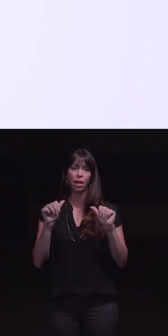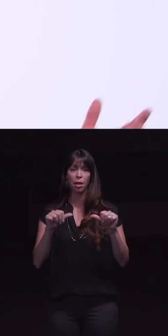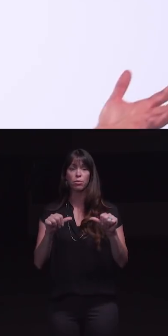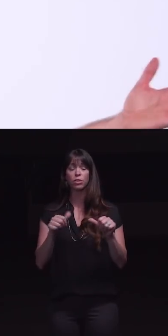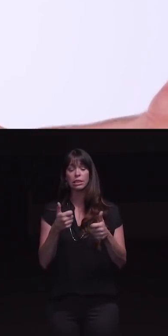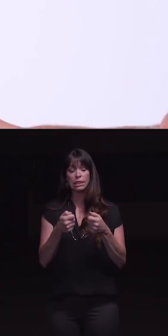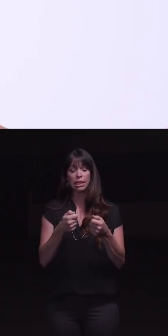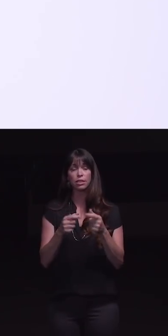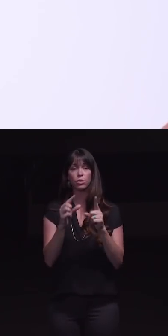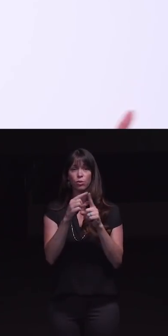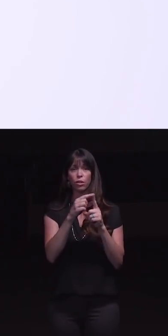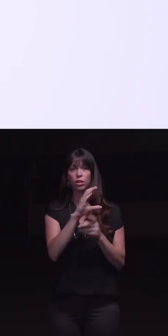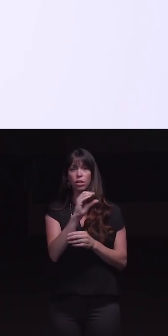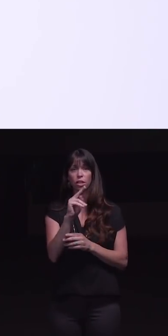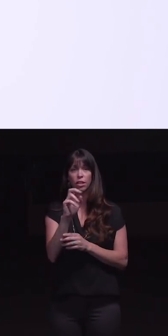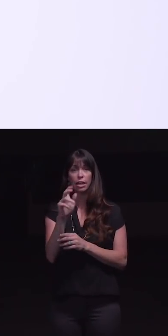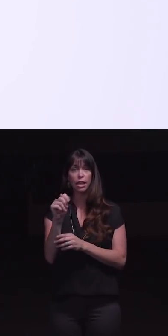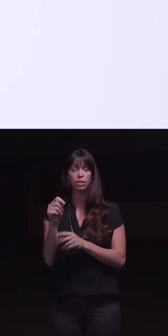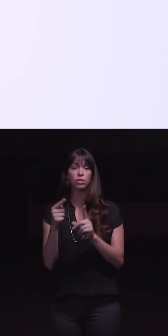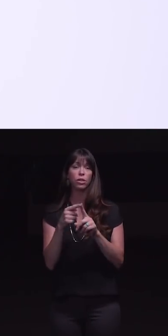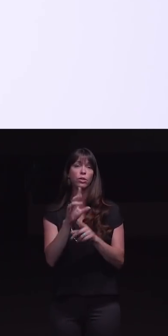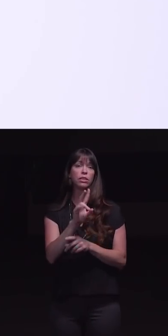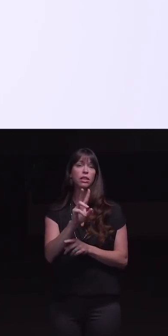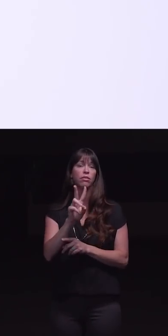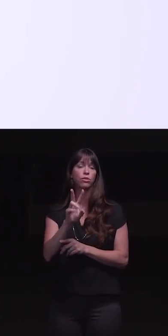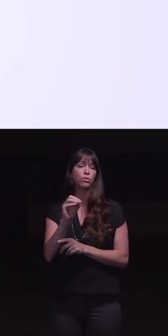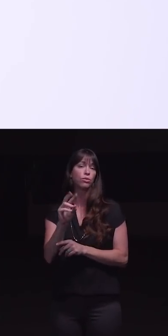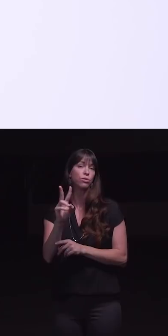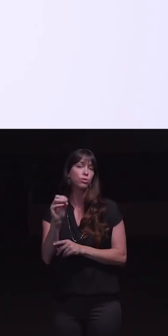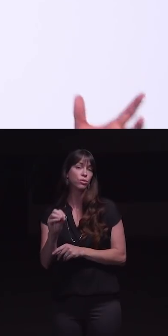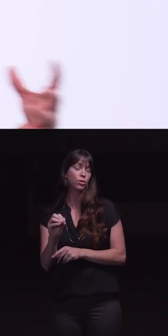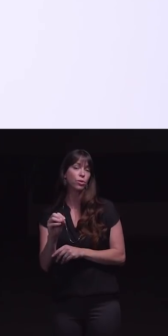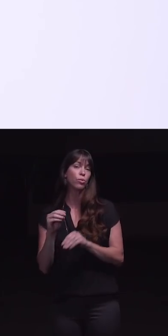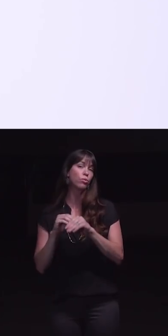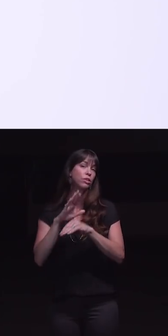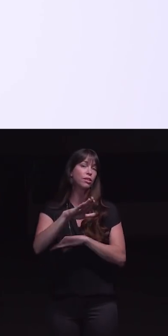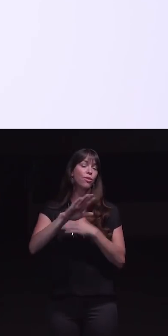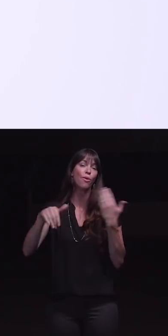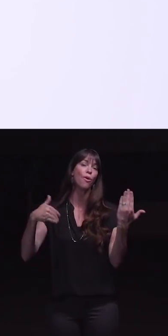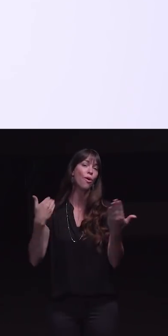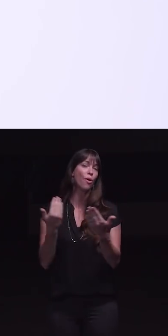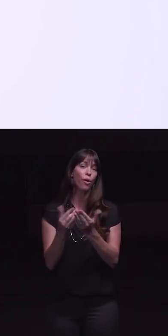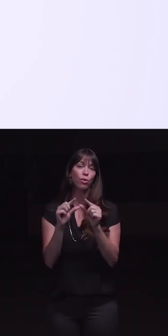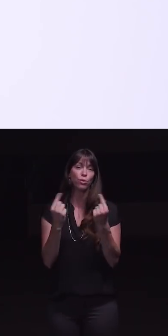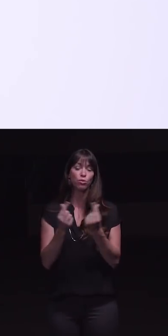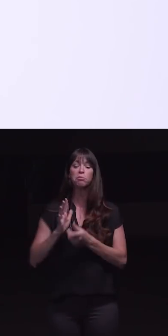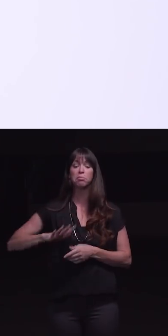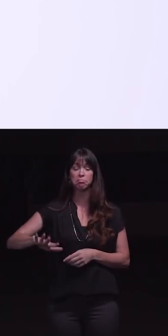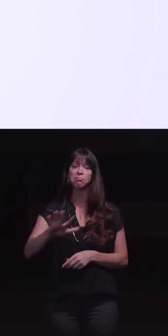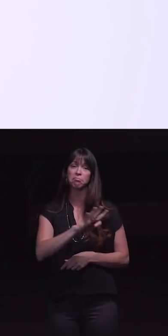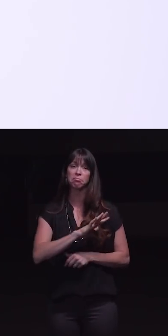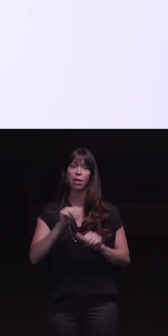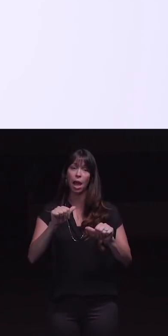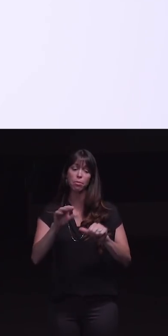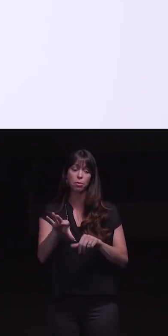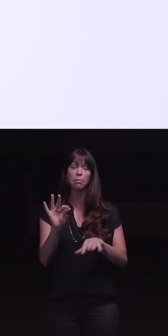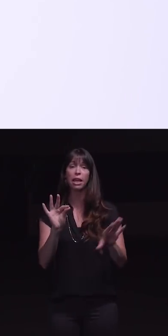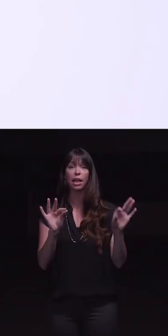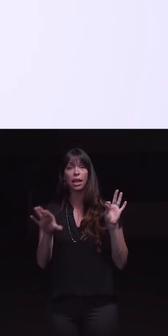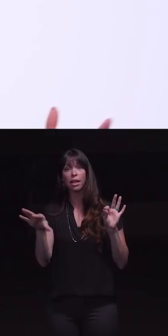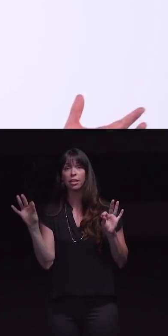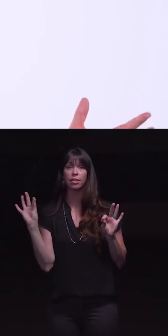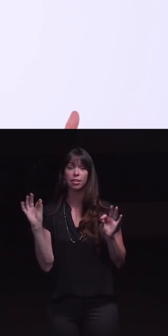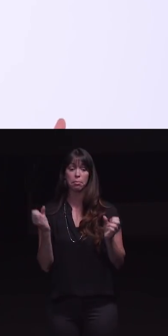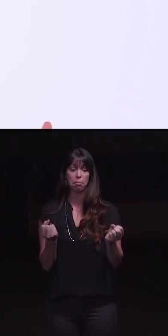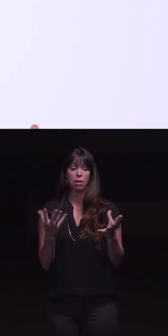simply text the word connect to 72020, and we will send you all the CCV groups that meet around you that you can choose from. Many of